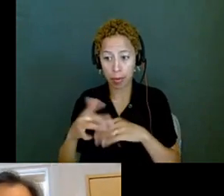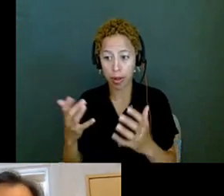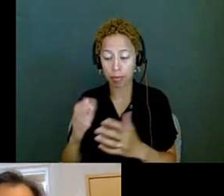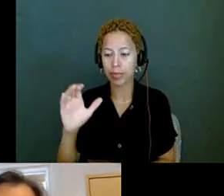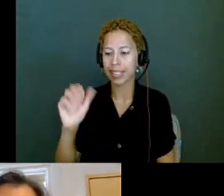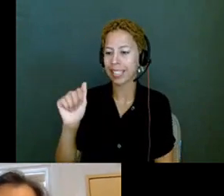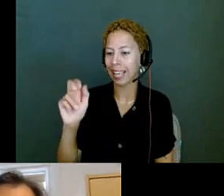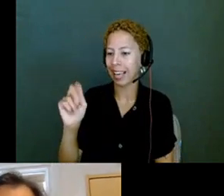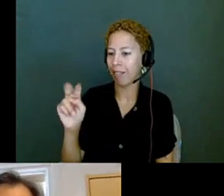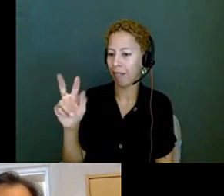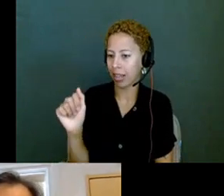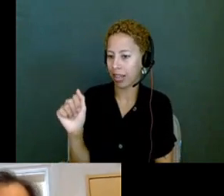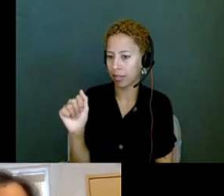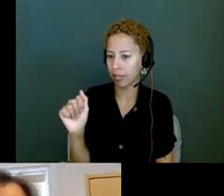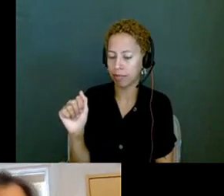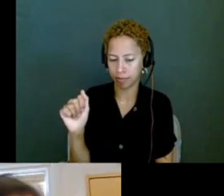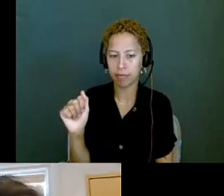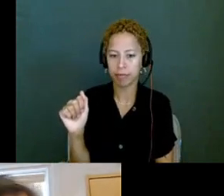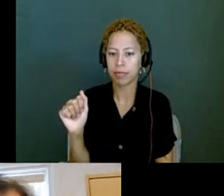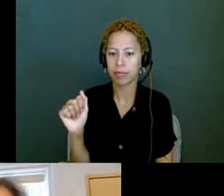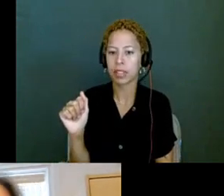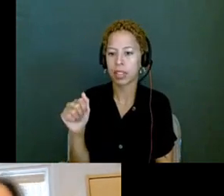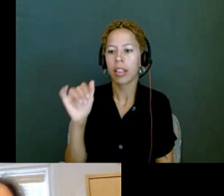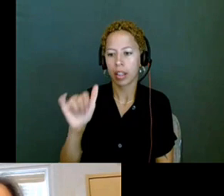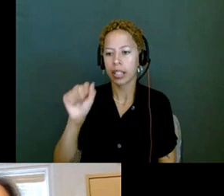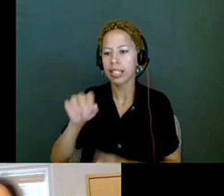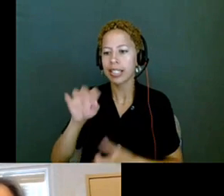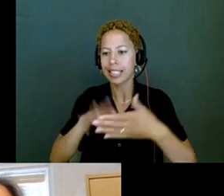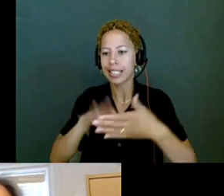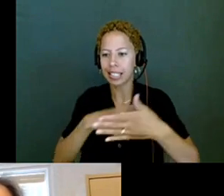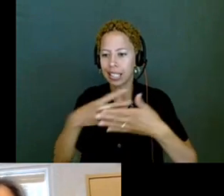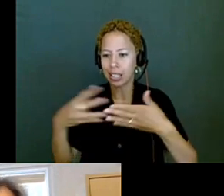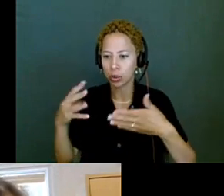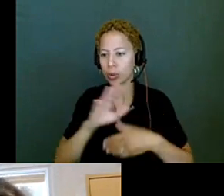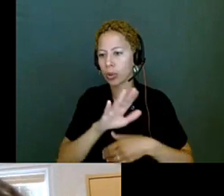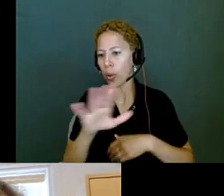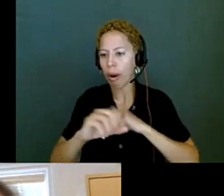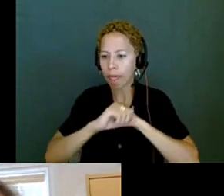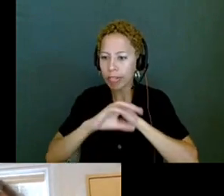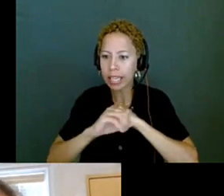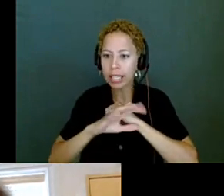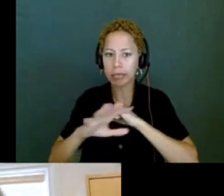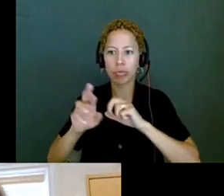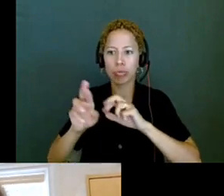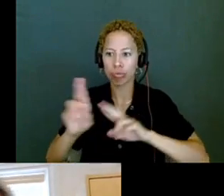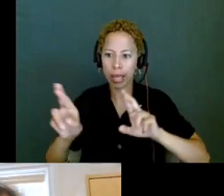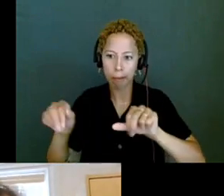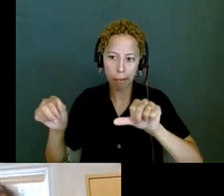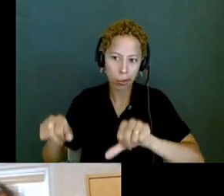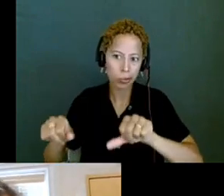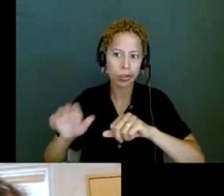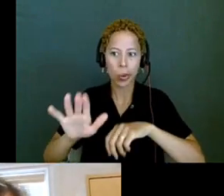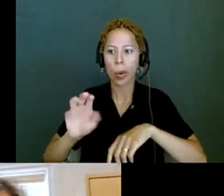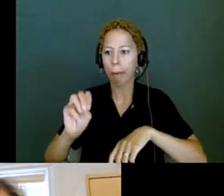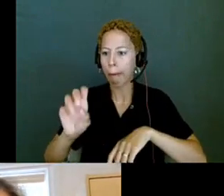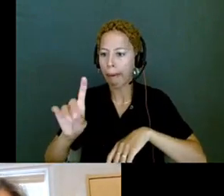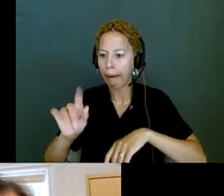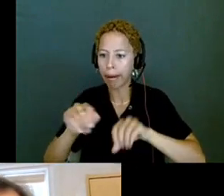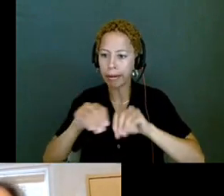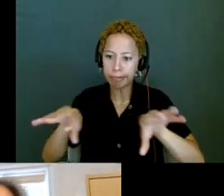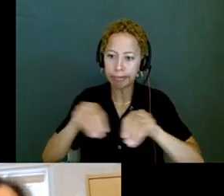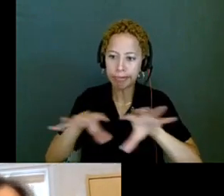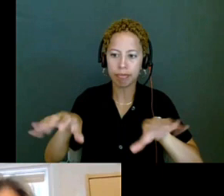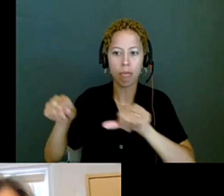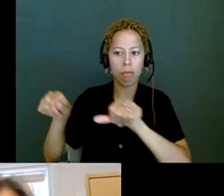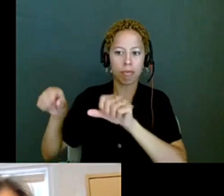Canva. In Canva, you can also schedule your advertising and schedule your media. All